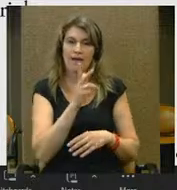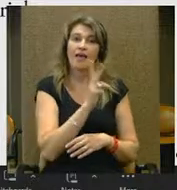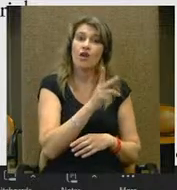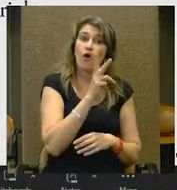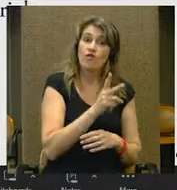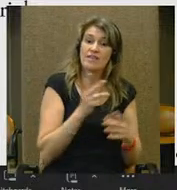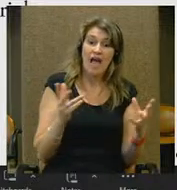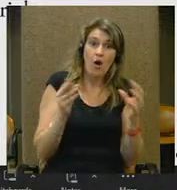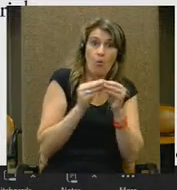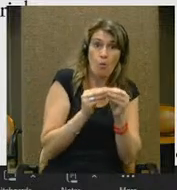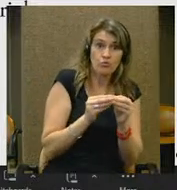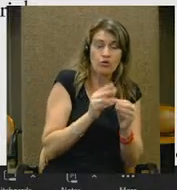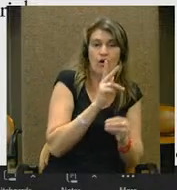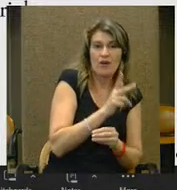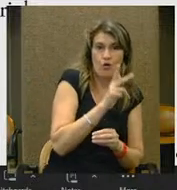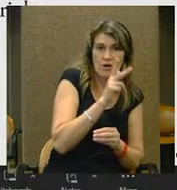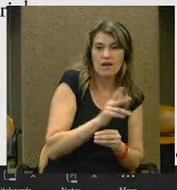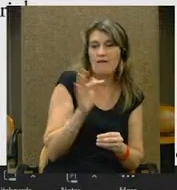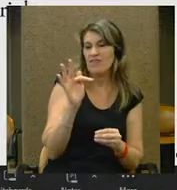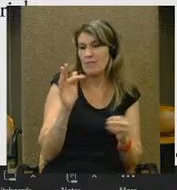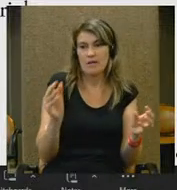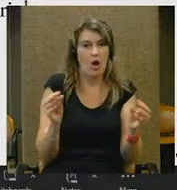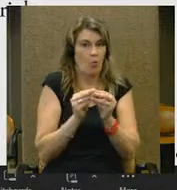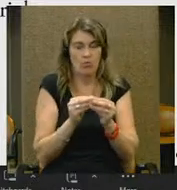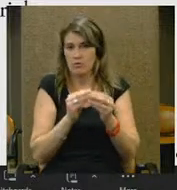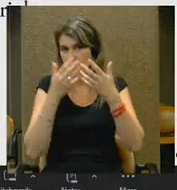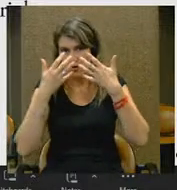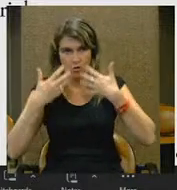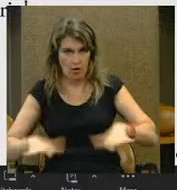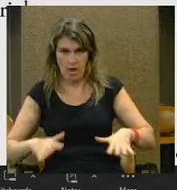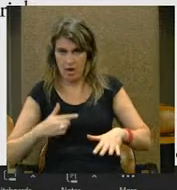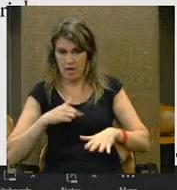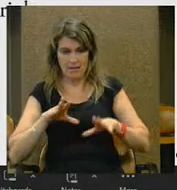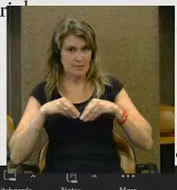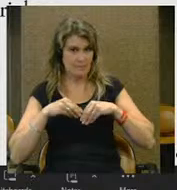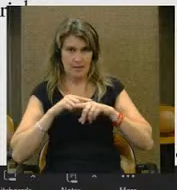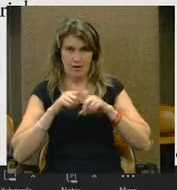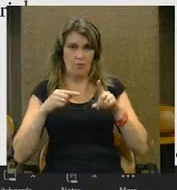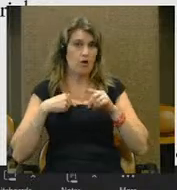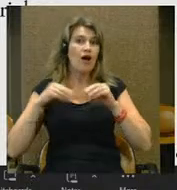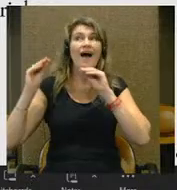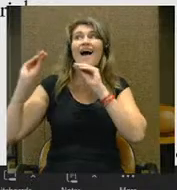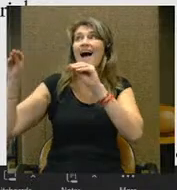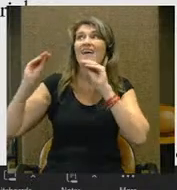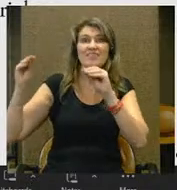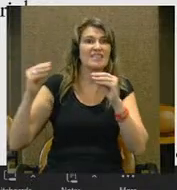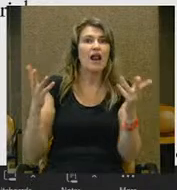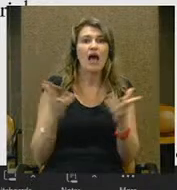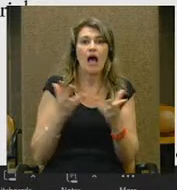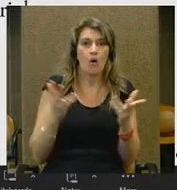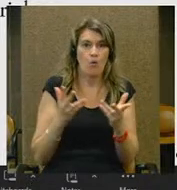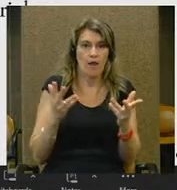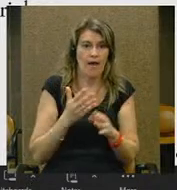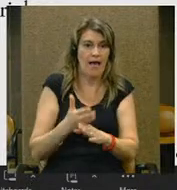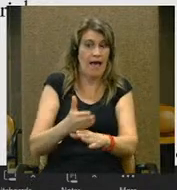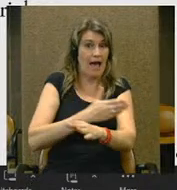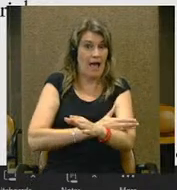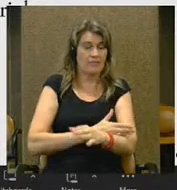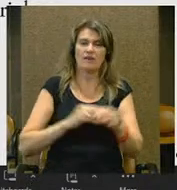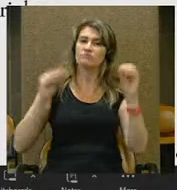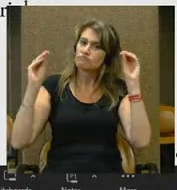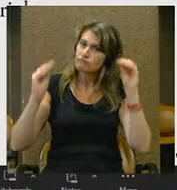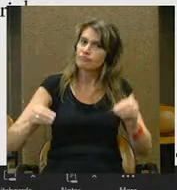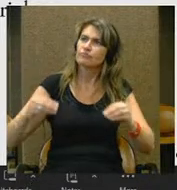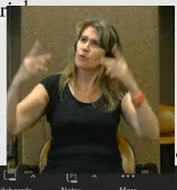credible deterrent threat can be quite helpful. It's much easier to do this now than before the traffickers really